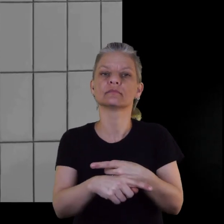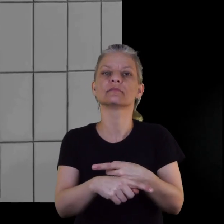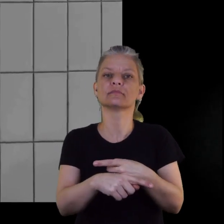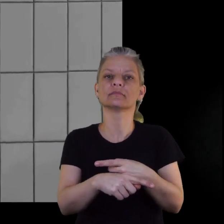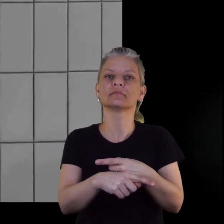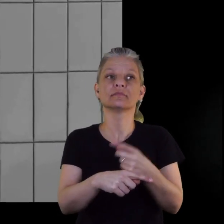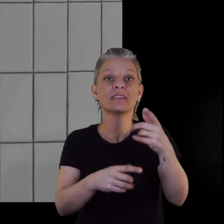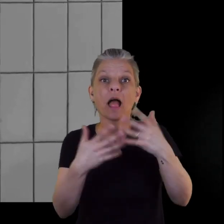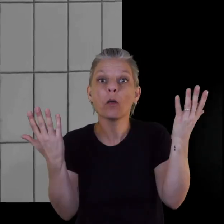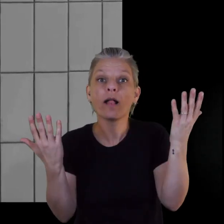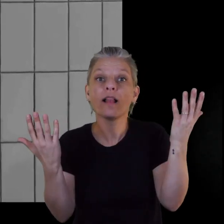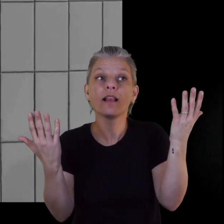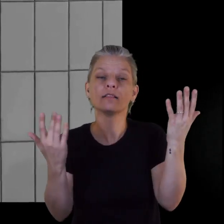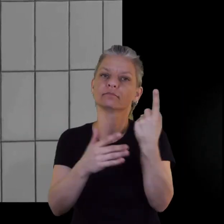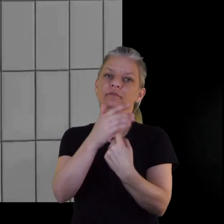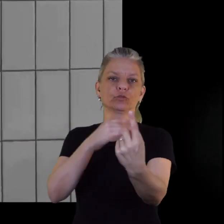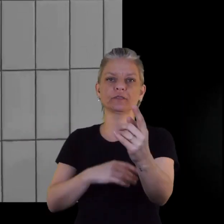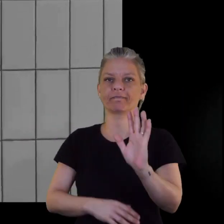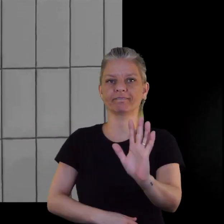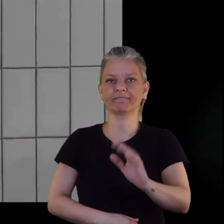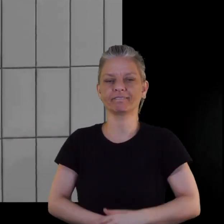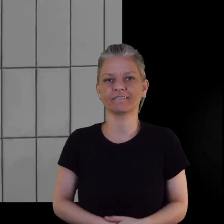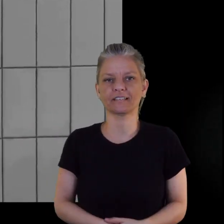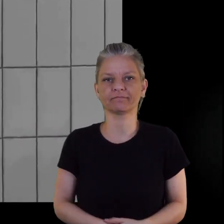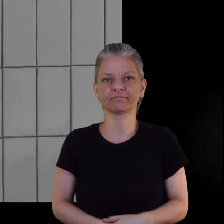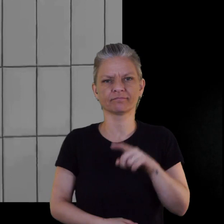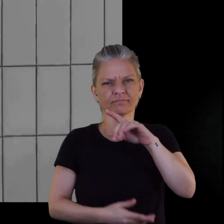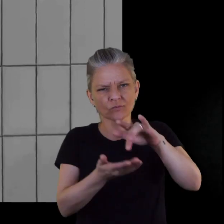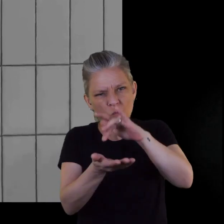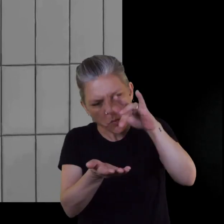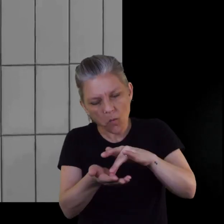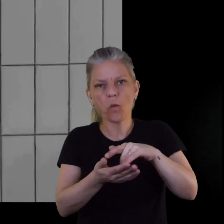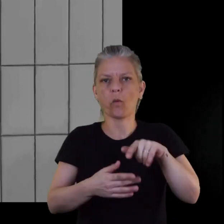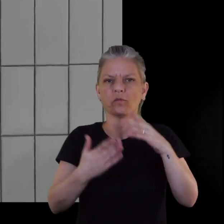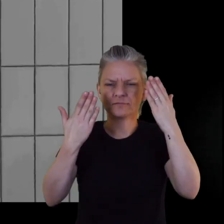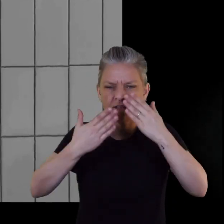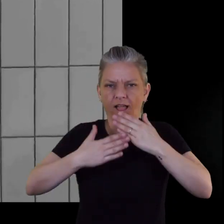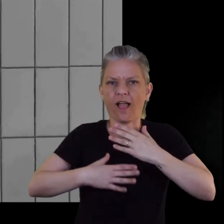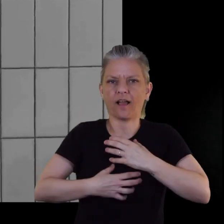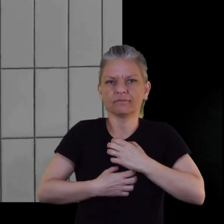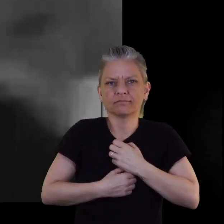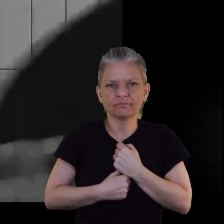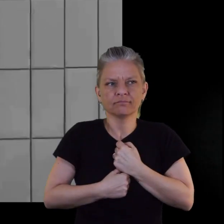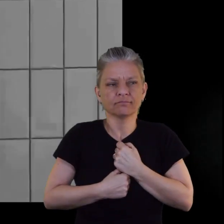except for yourself. The core of a dark light, chaotic shell. Self-aware